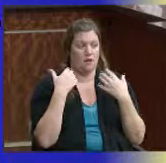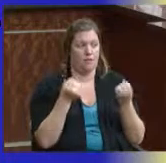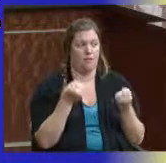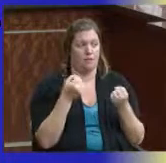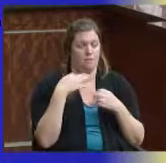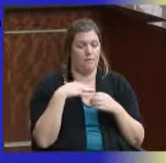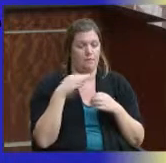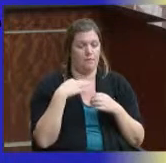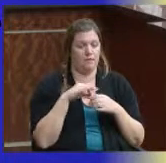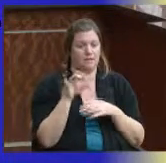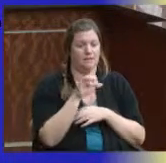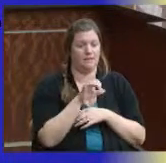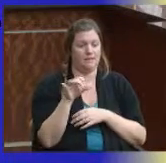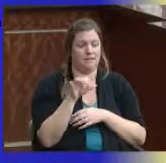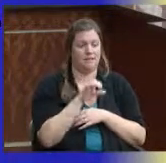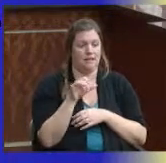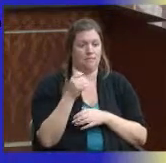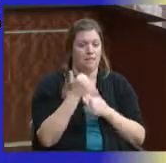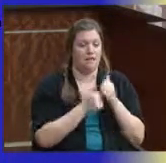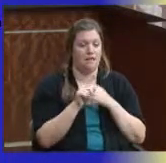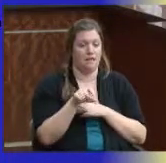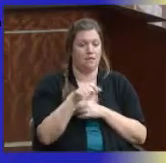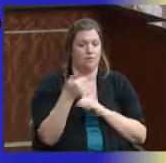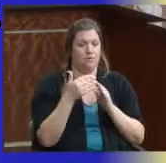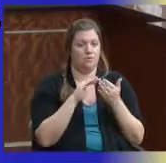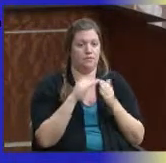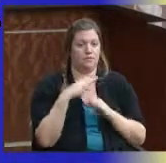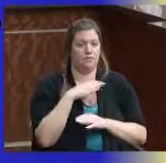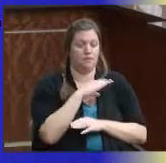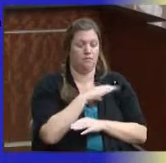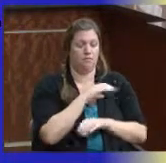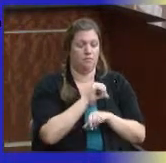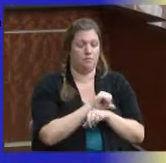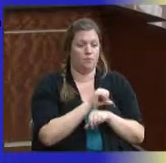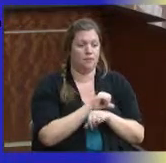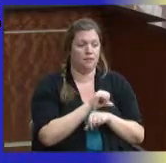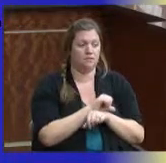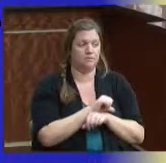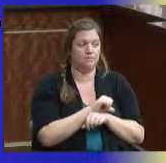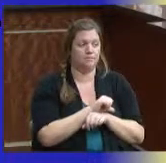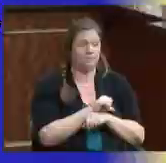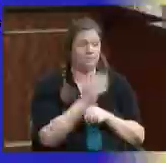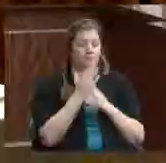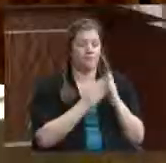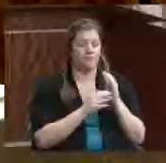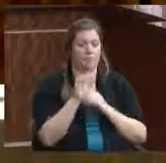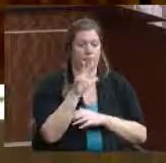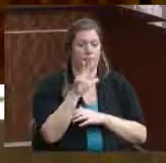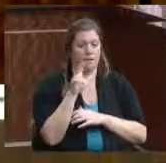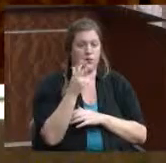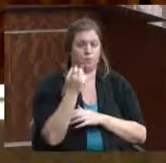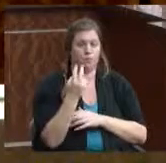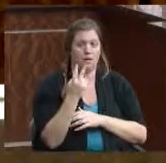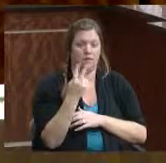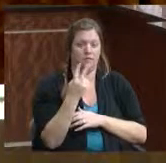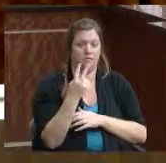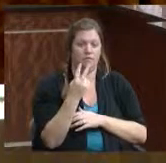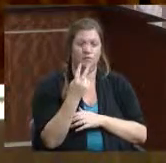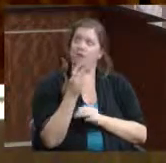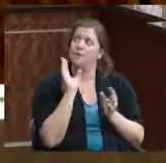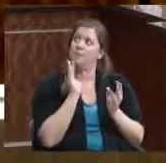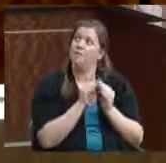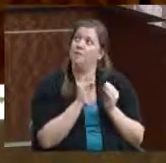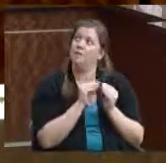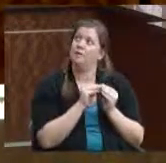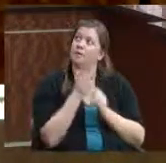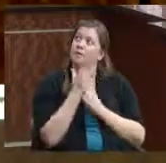benefits the same as any other city employees. Amending Section 312, Meeting,